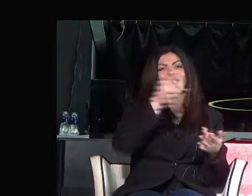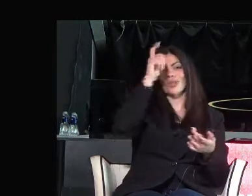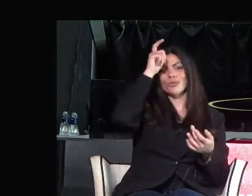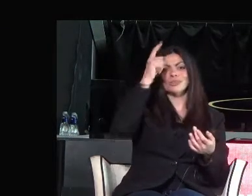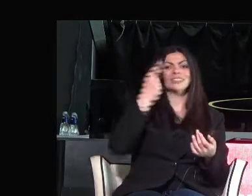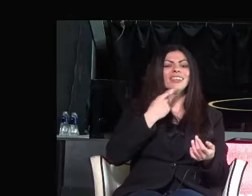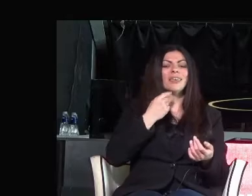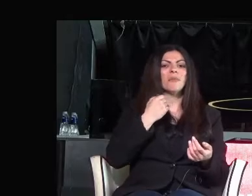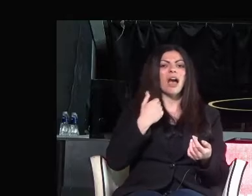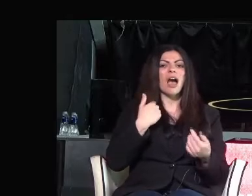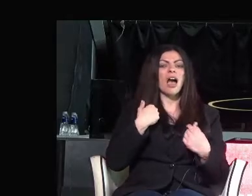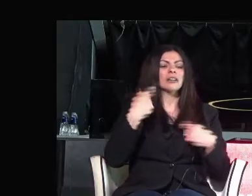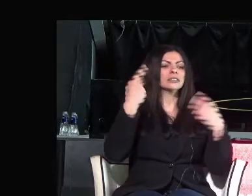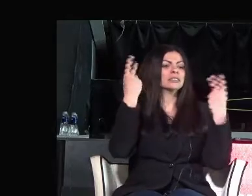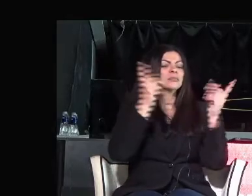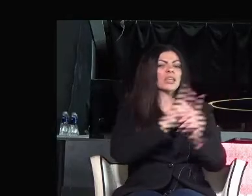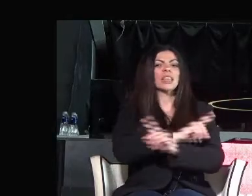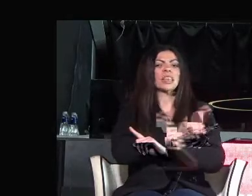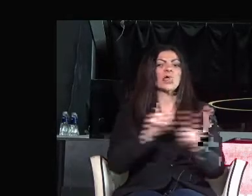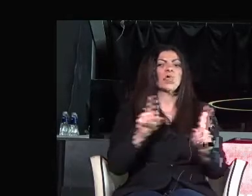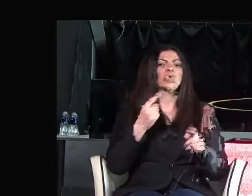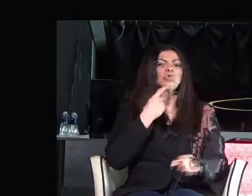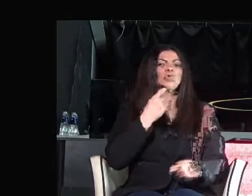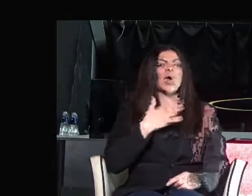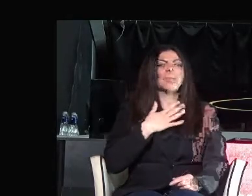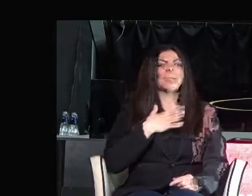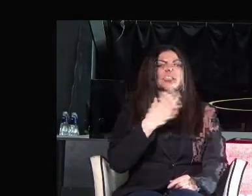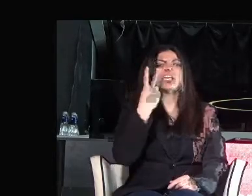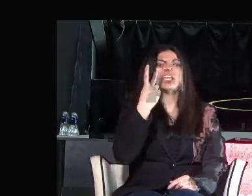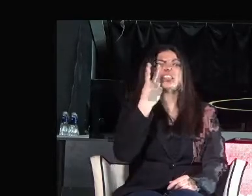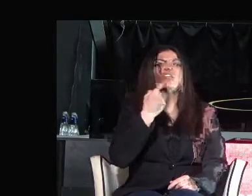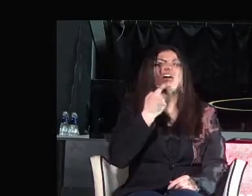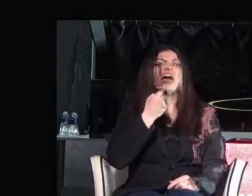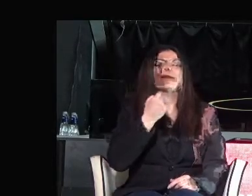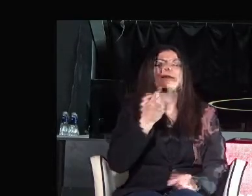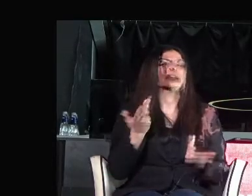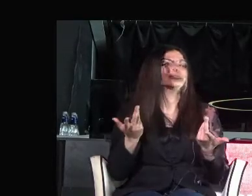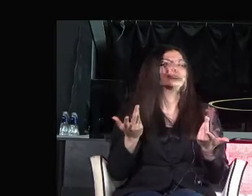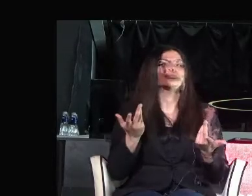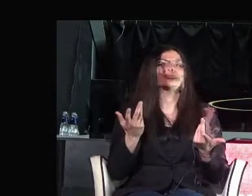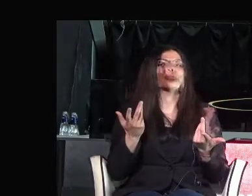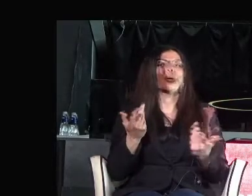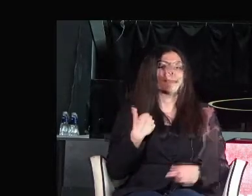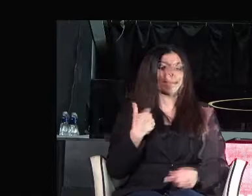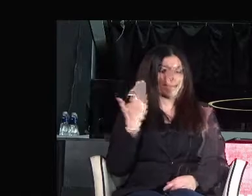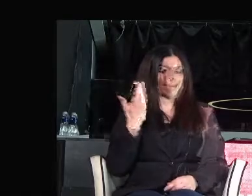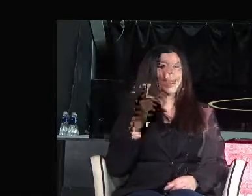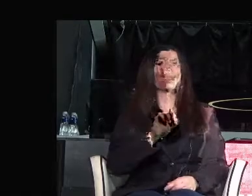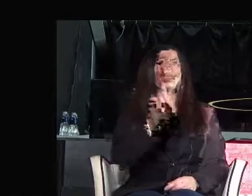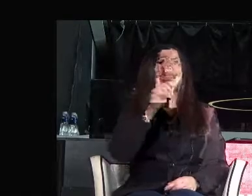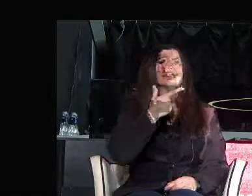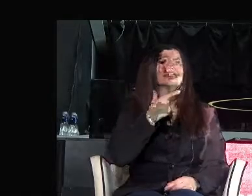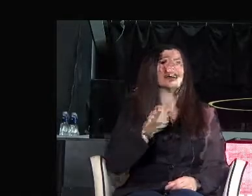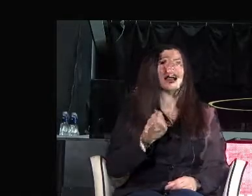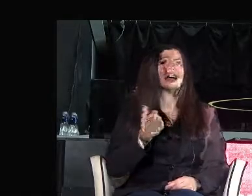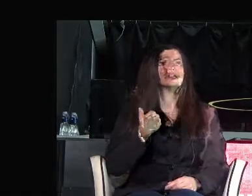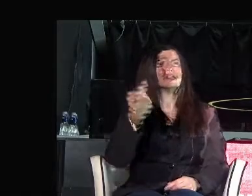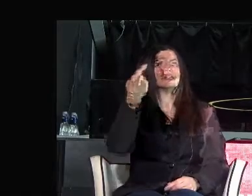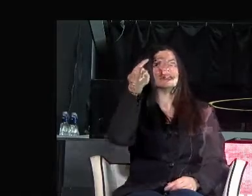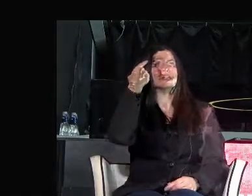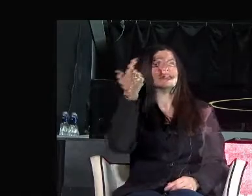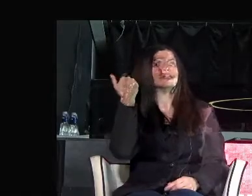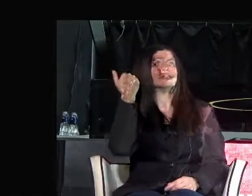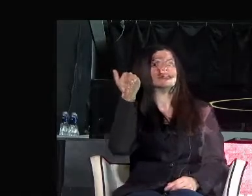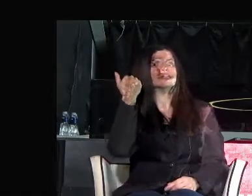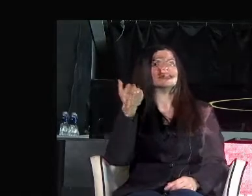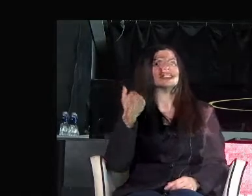name. And then when I was in 11th grade, I remember that we had a history class in the end